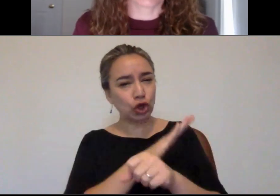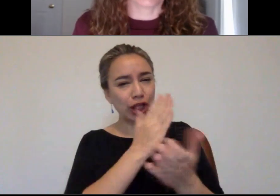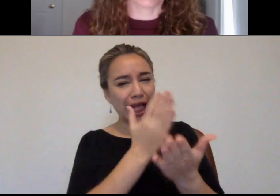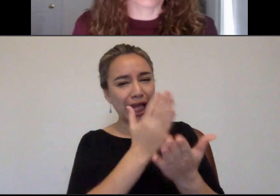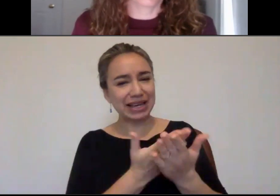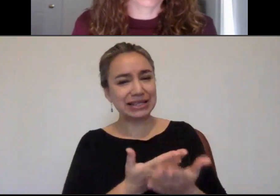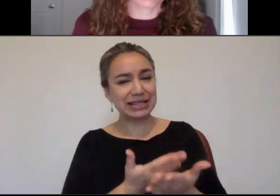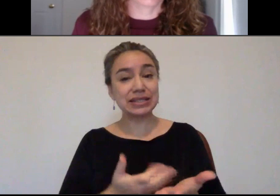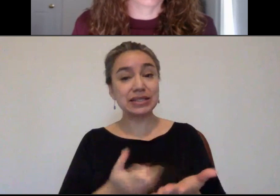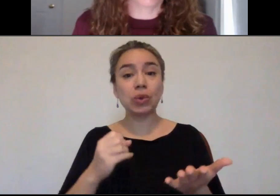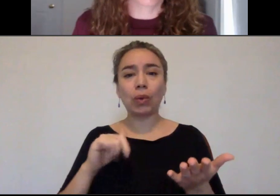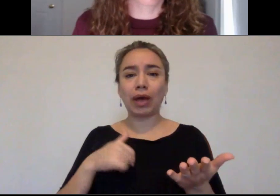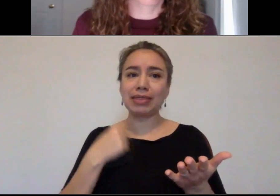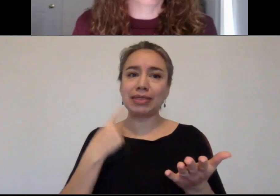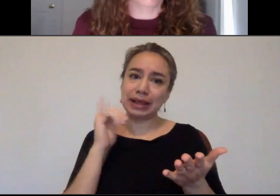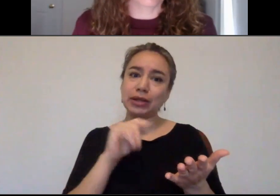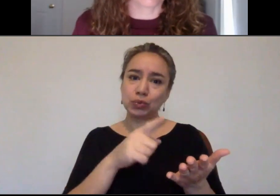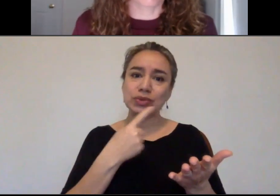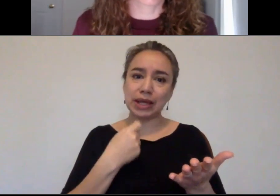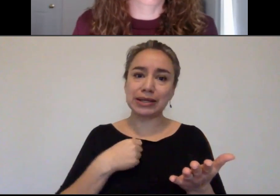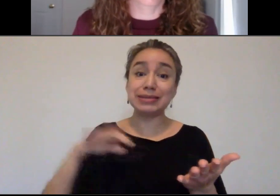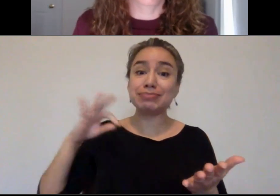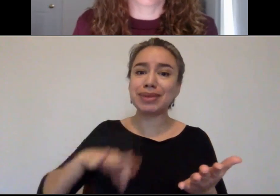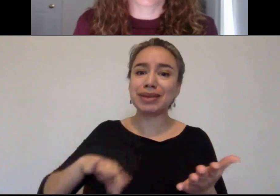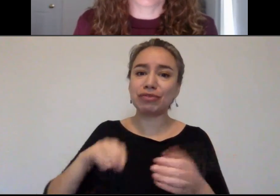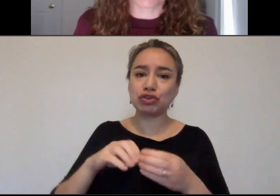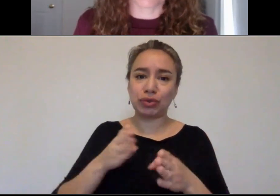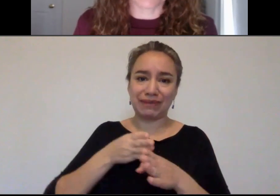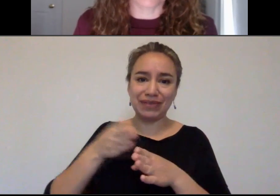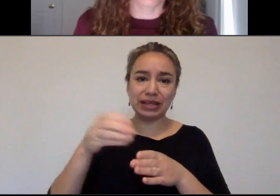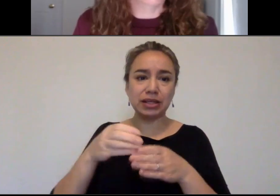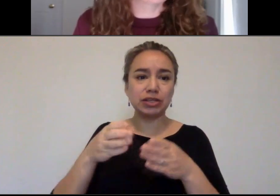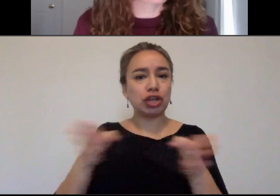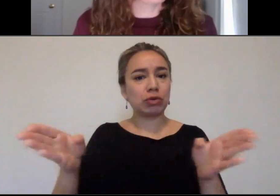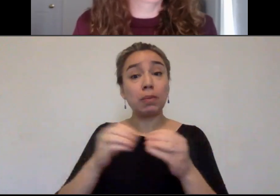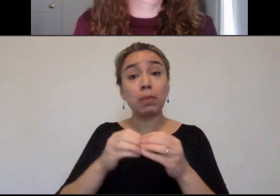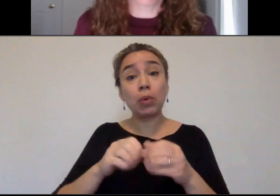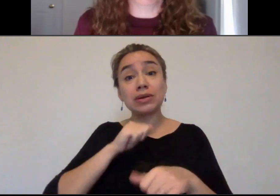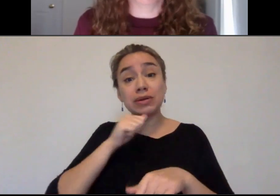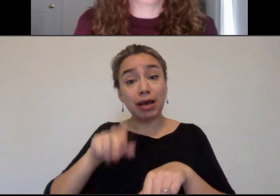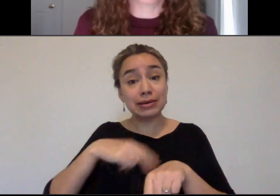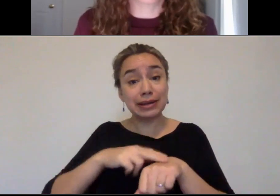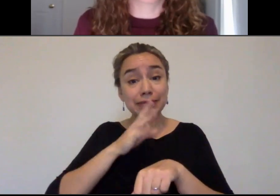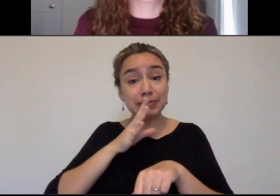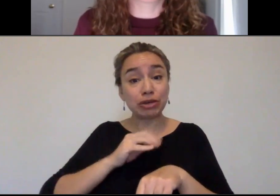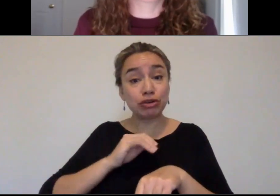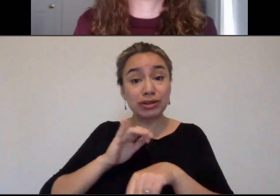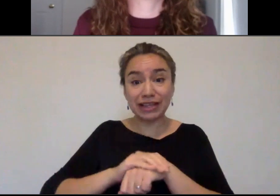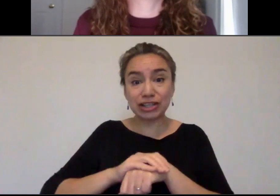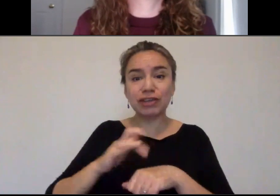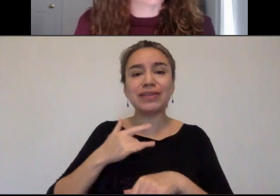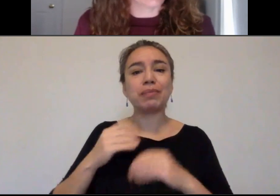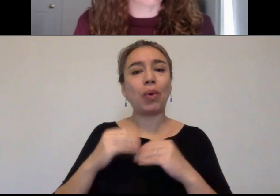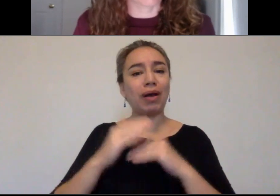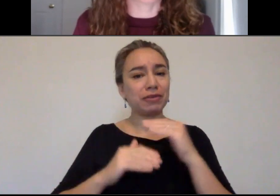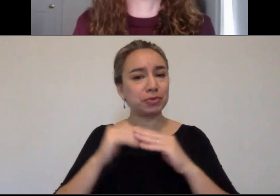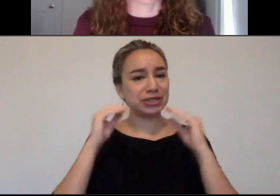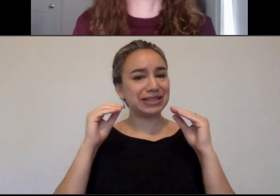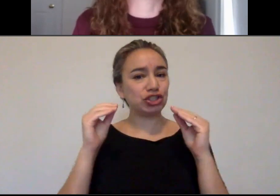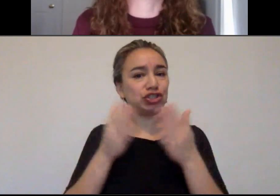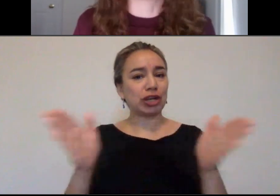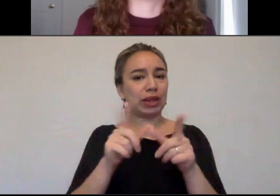diversifying curricula, as you said, is beneficial for the field in general, because more non-native speakers of English might feel more comfortable teaching general linguistics instead